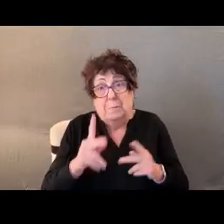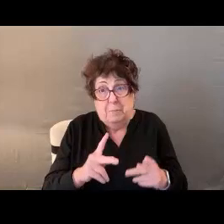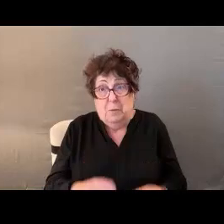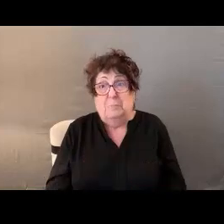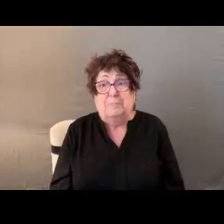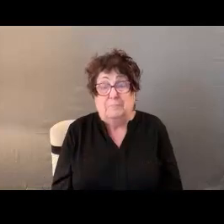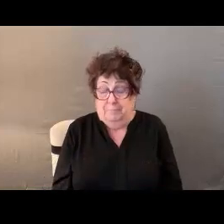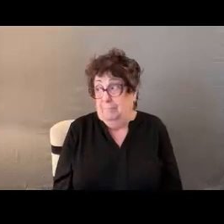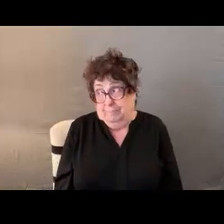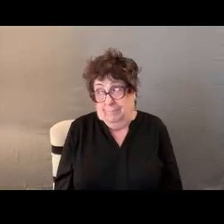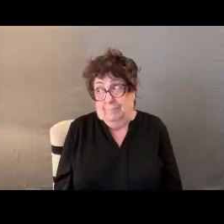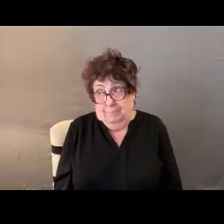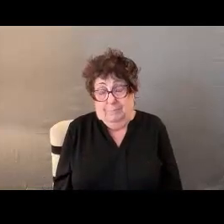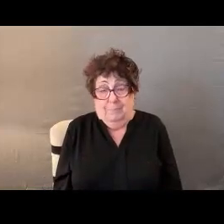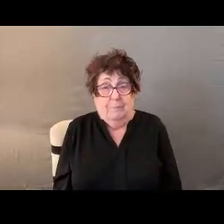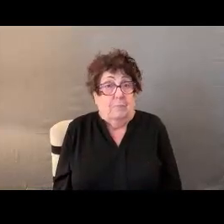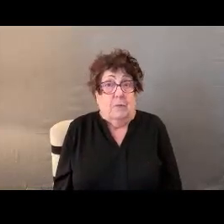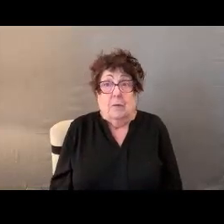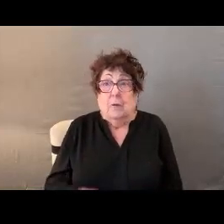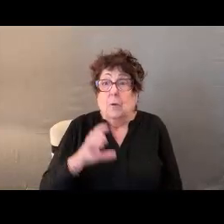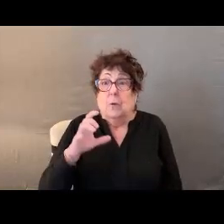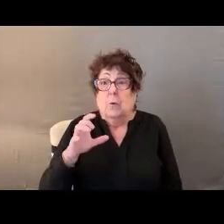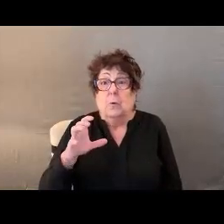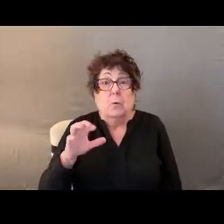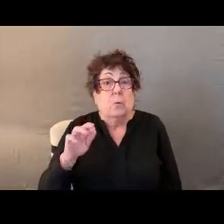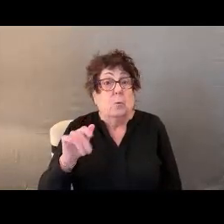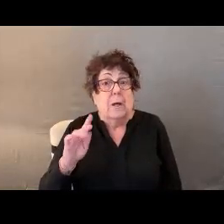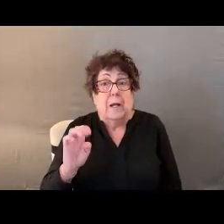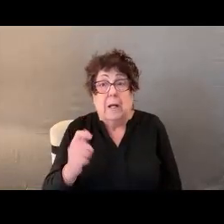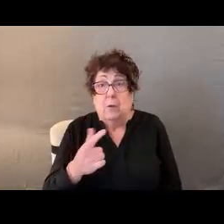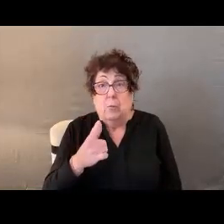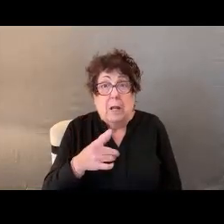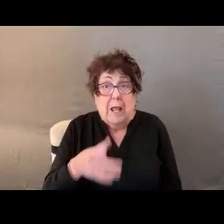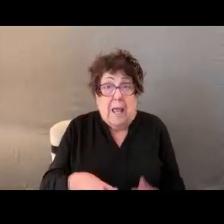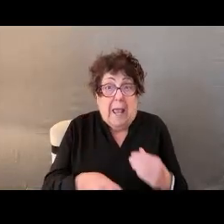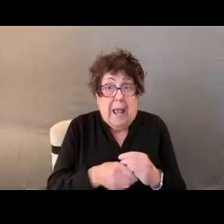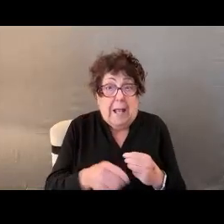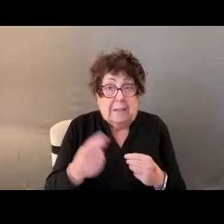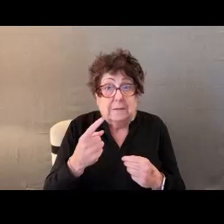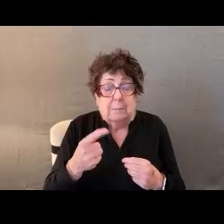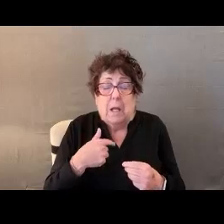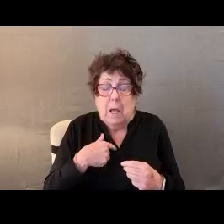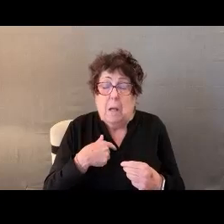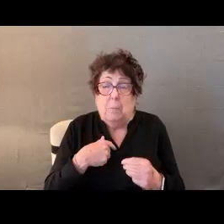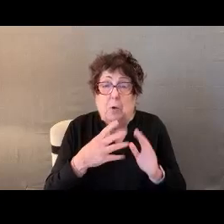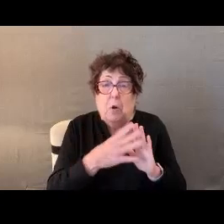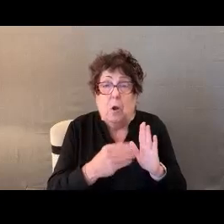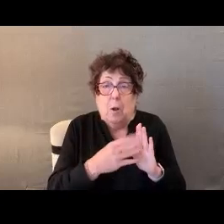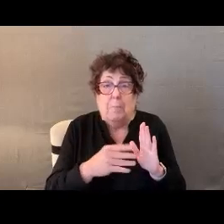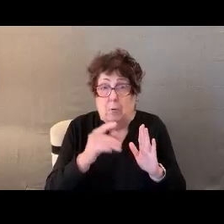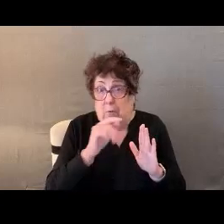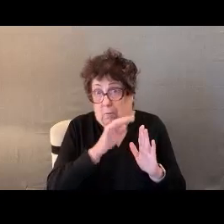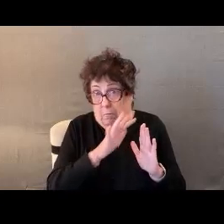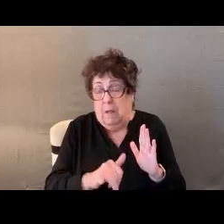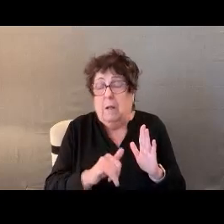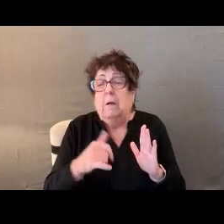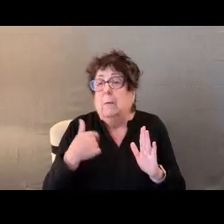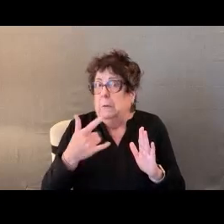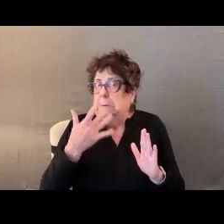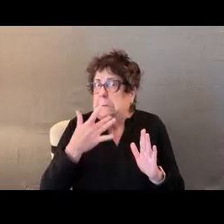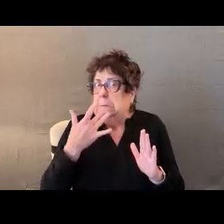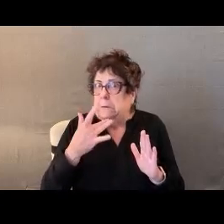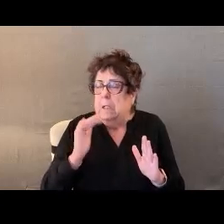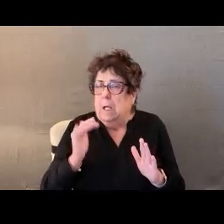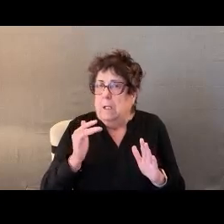Yeah. Anything to add, Craig? Well, I'd echo all of that. I would just add that we've been fortunate in Virginia that our